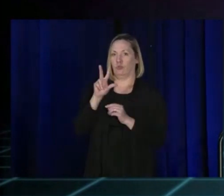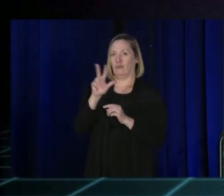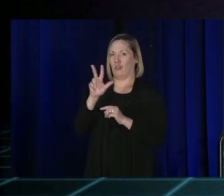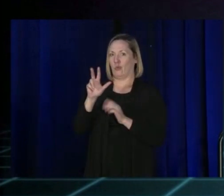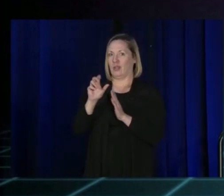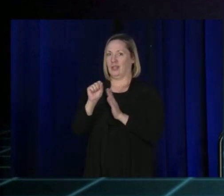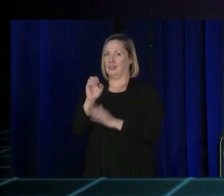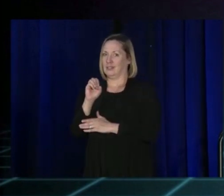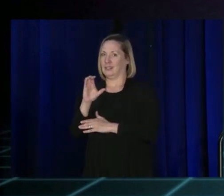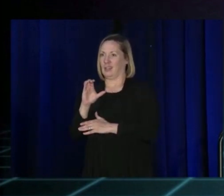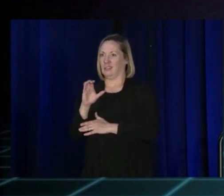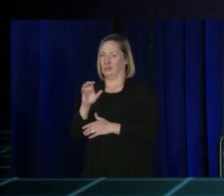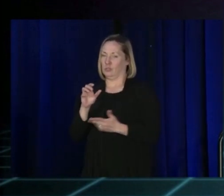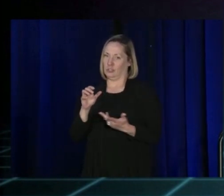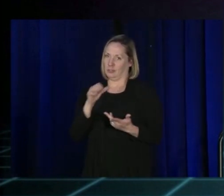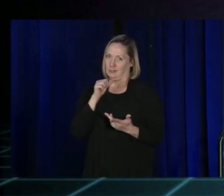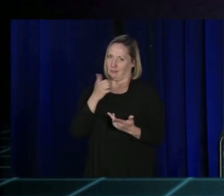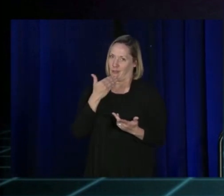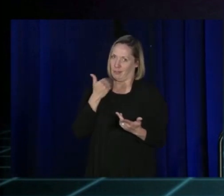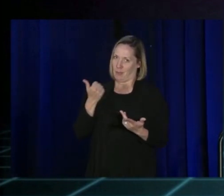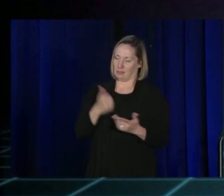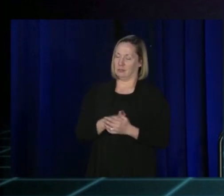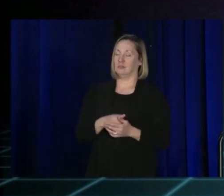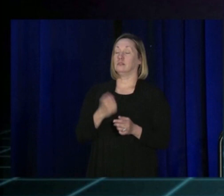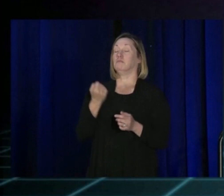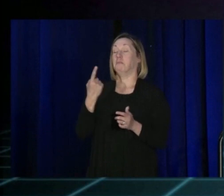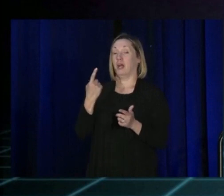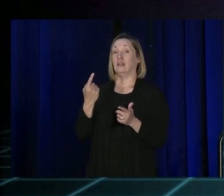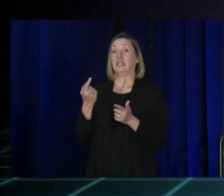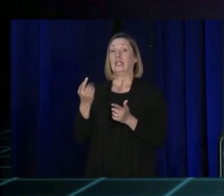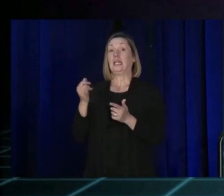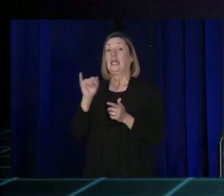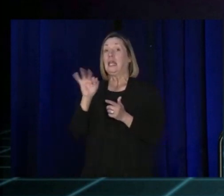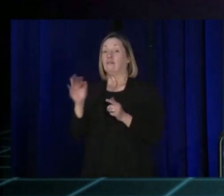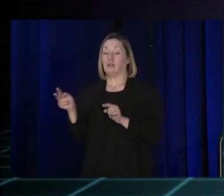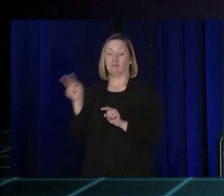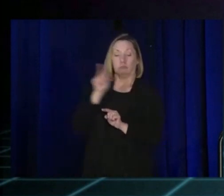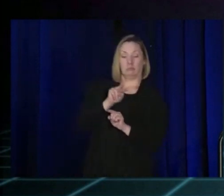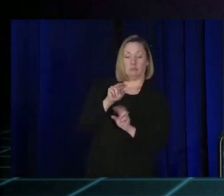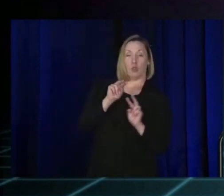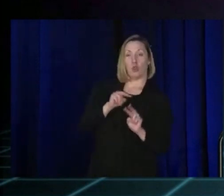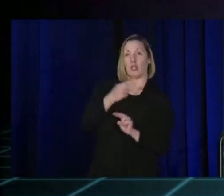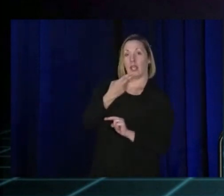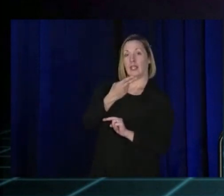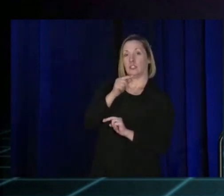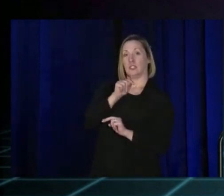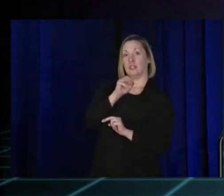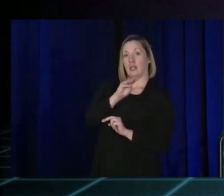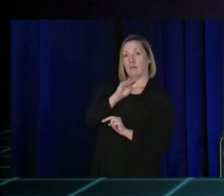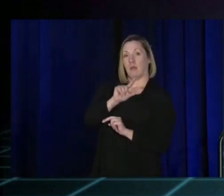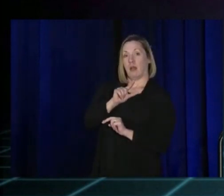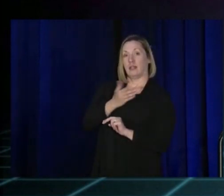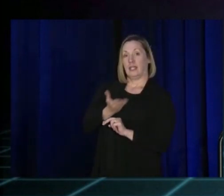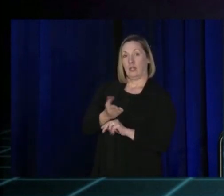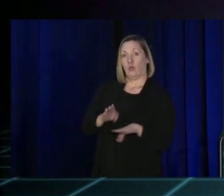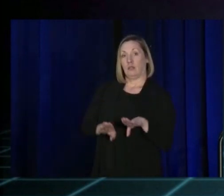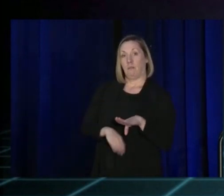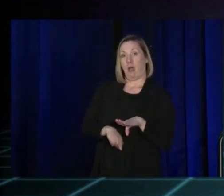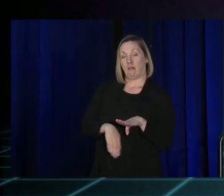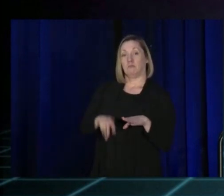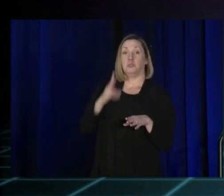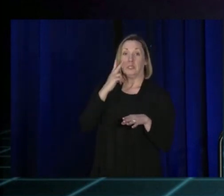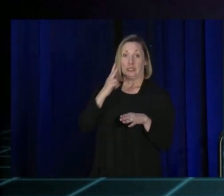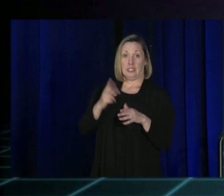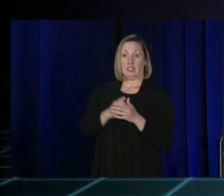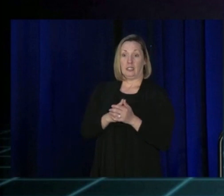ideal. However, if I go in and we look at the HTML here at the bottom, we can see that it